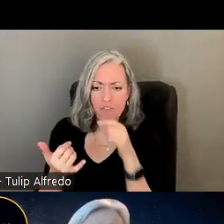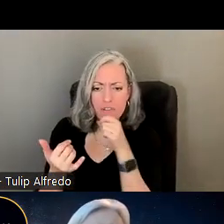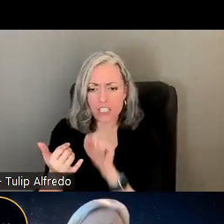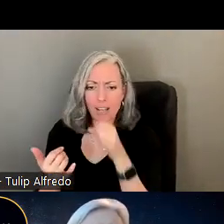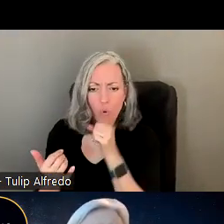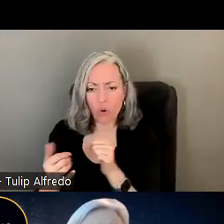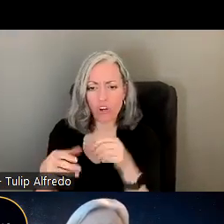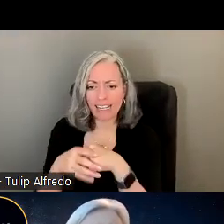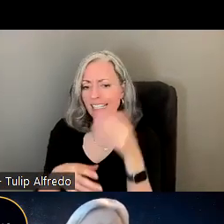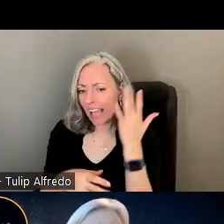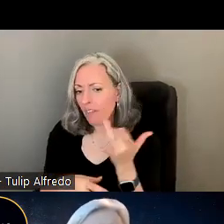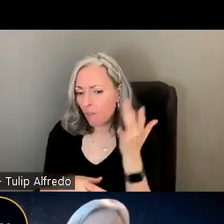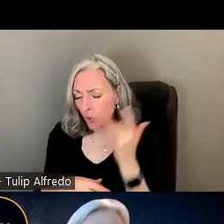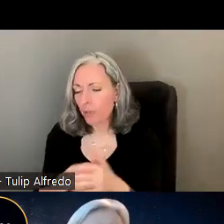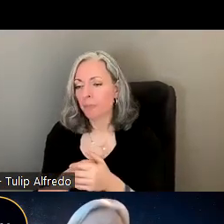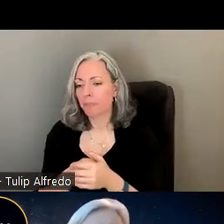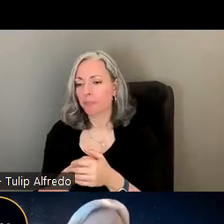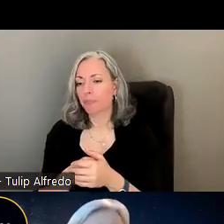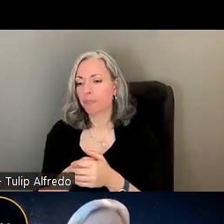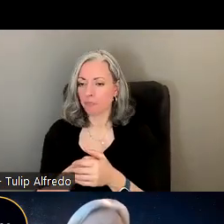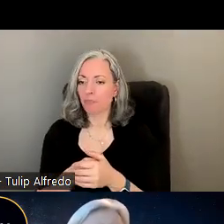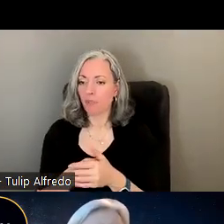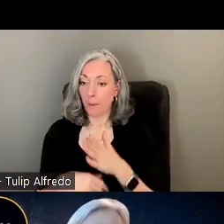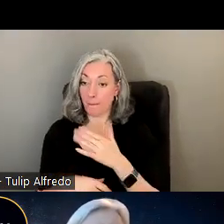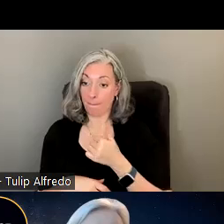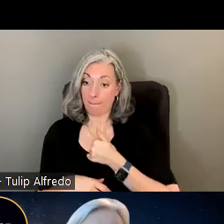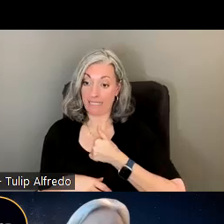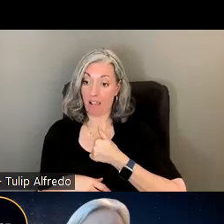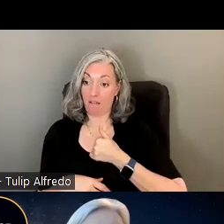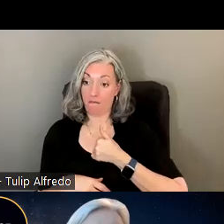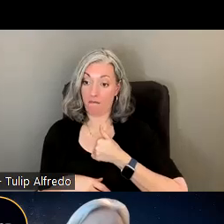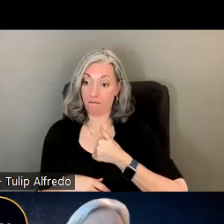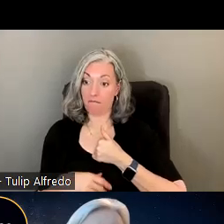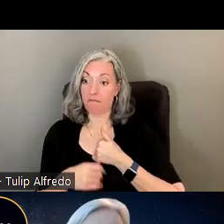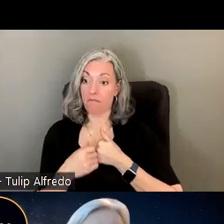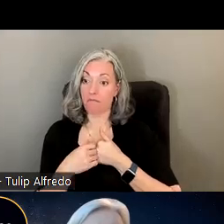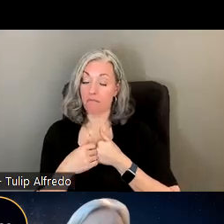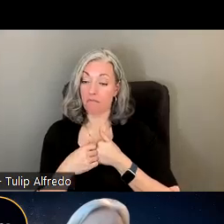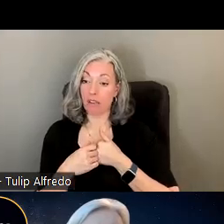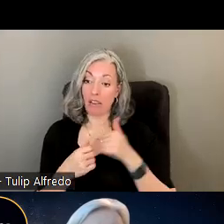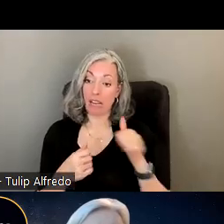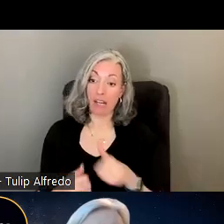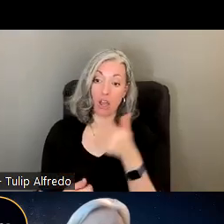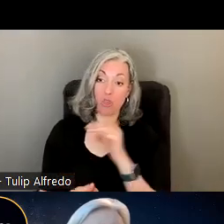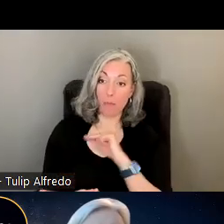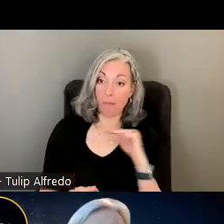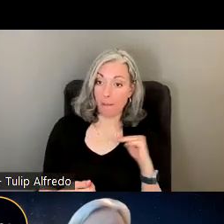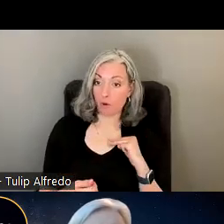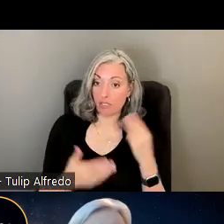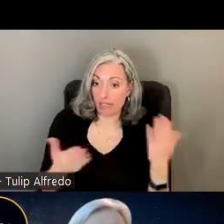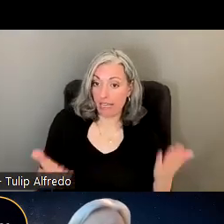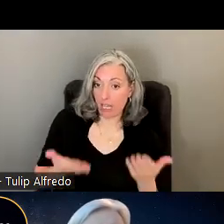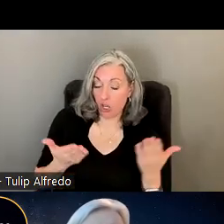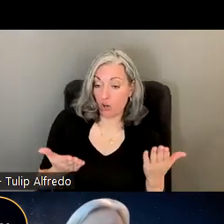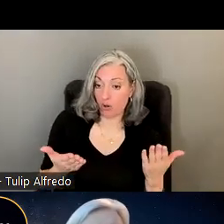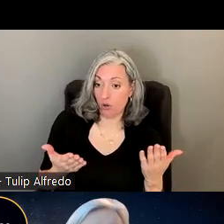of California. So myself and members of this network, we